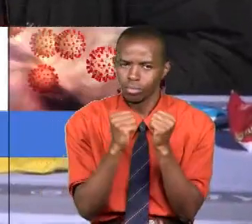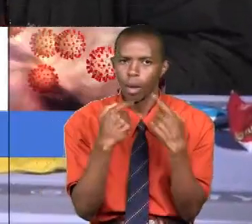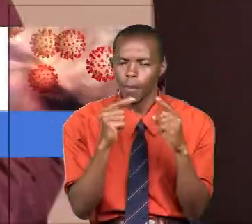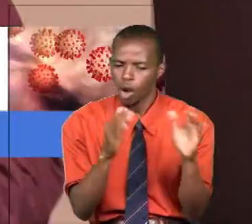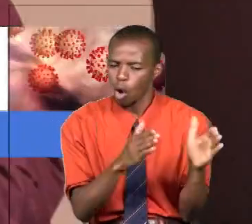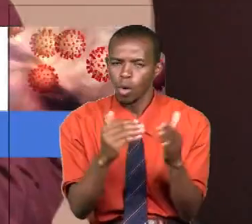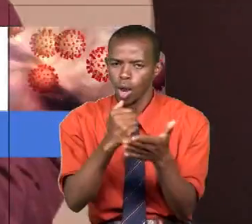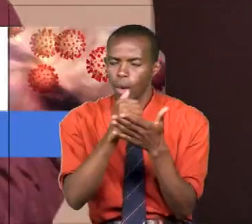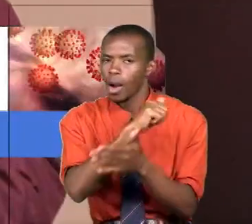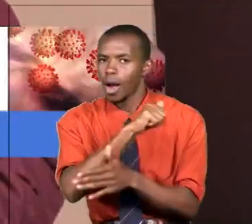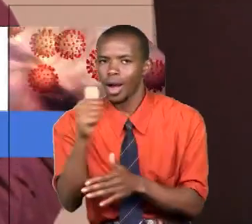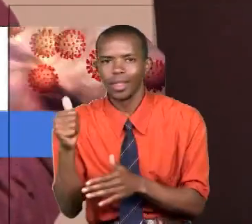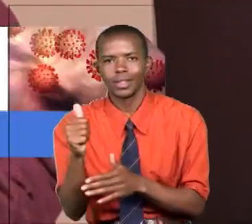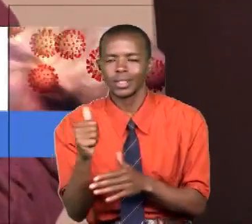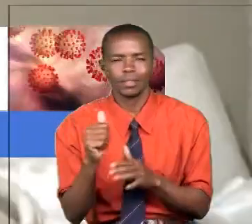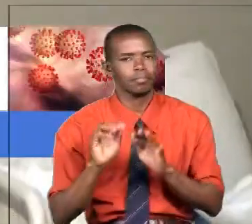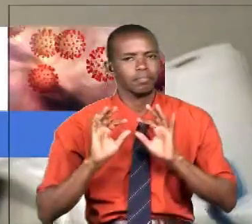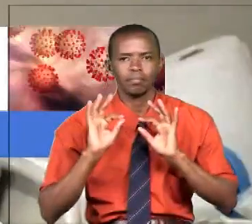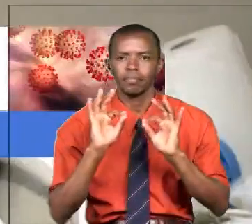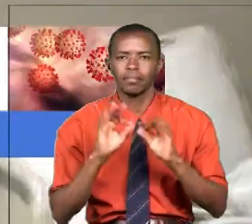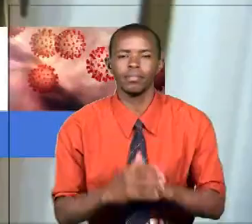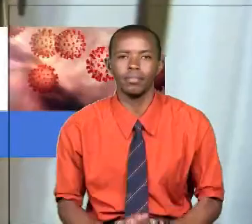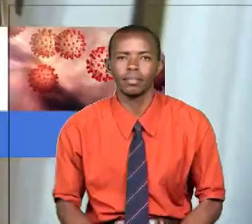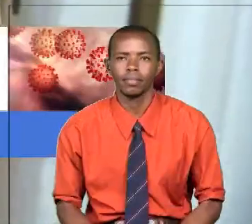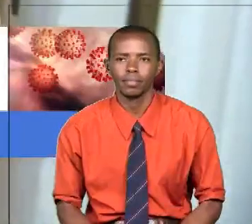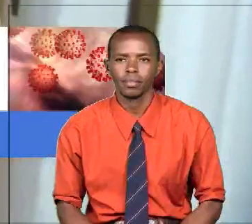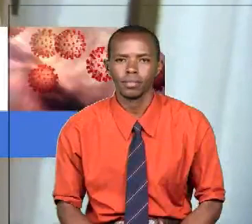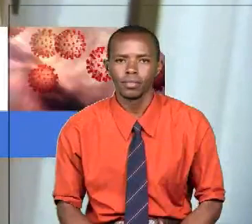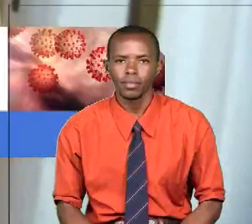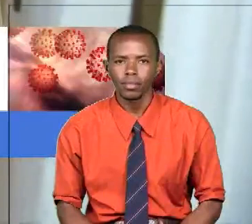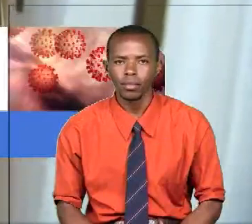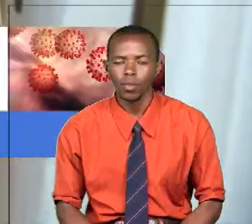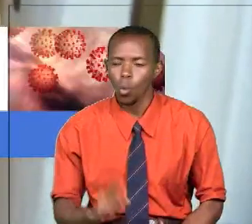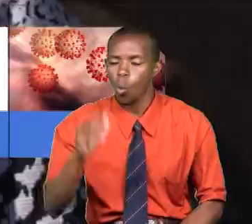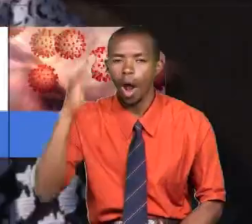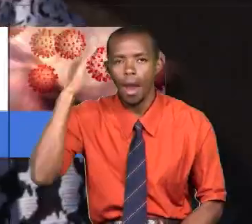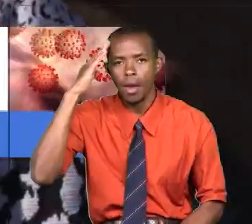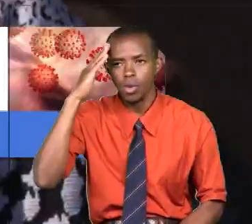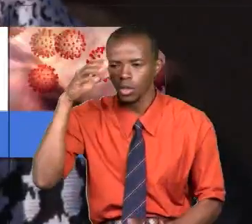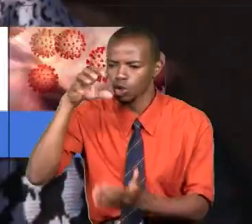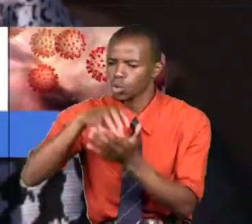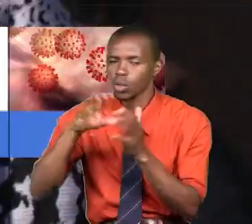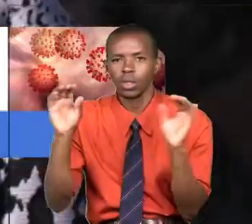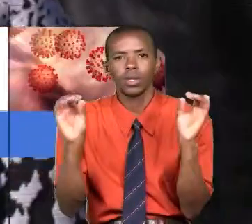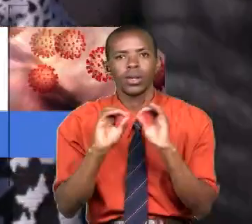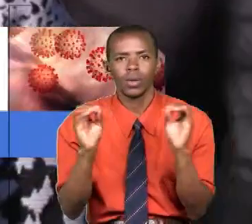help others is rewarding. None of us knew what we're getting into. I'm overwhelmed, but the feeling is good.